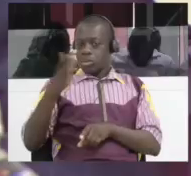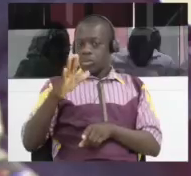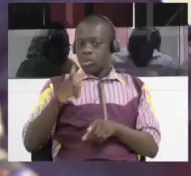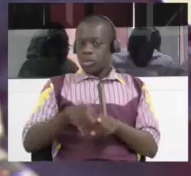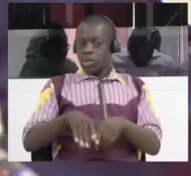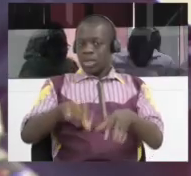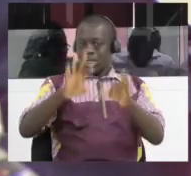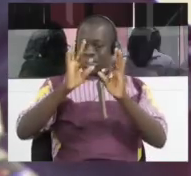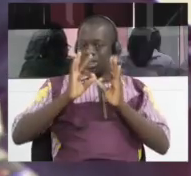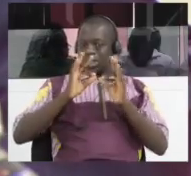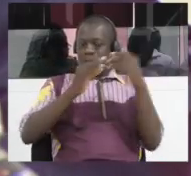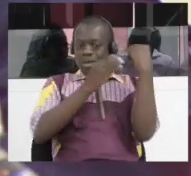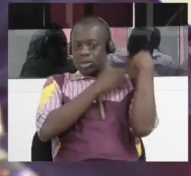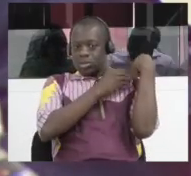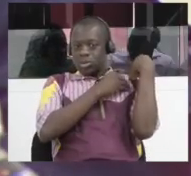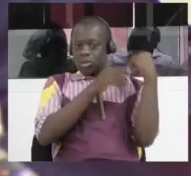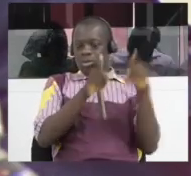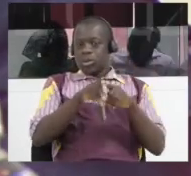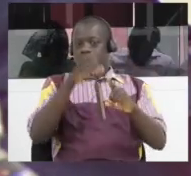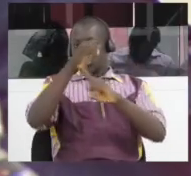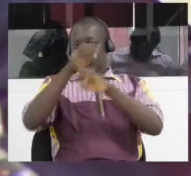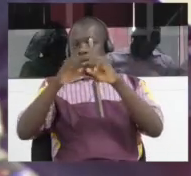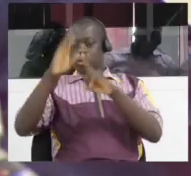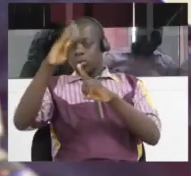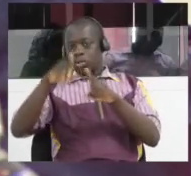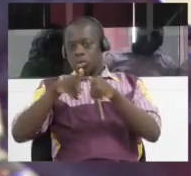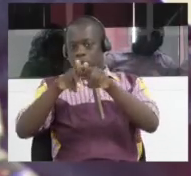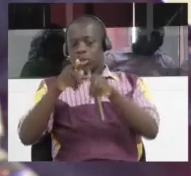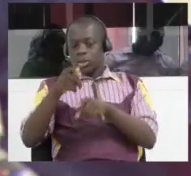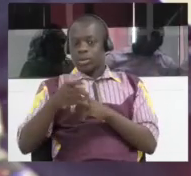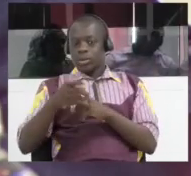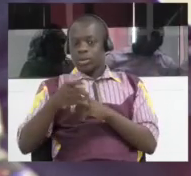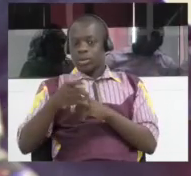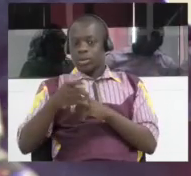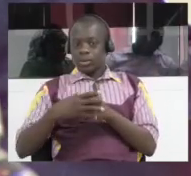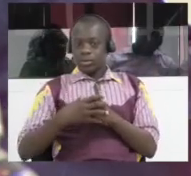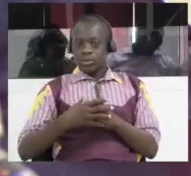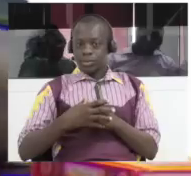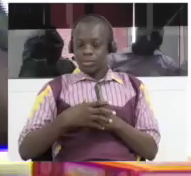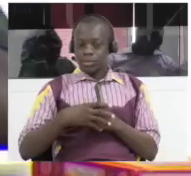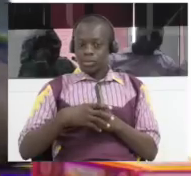commander of the army, did he take charge of the situation to deal with it?